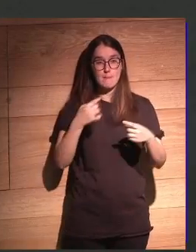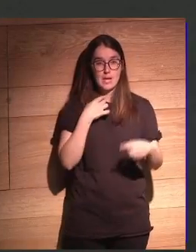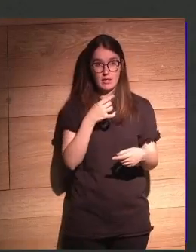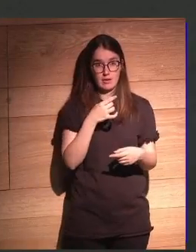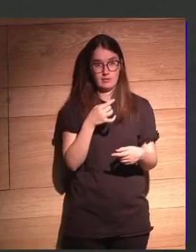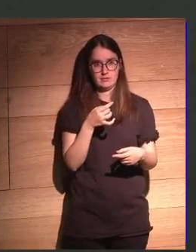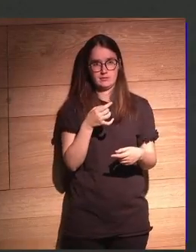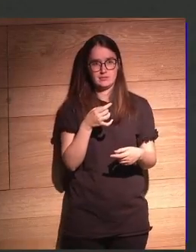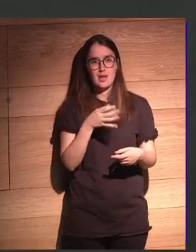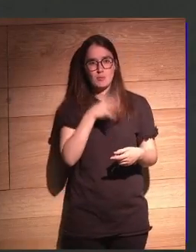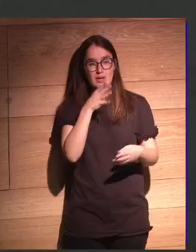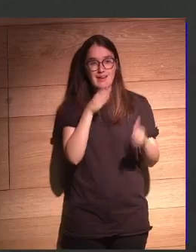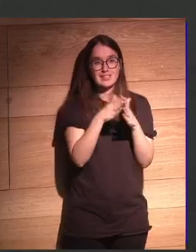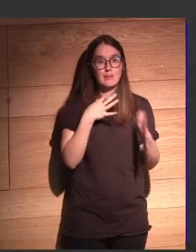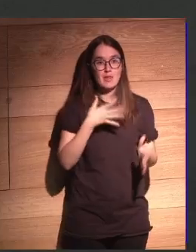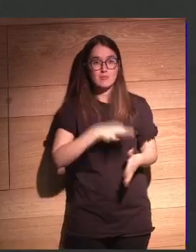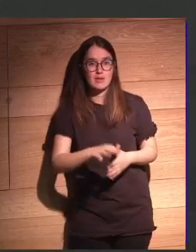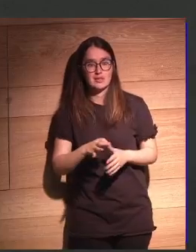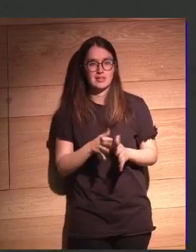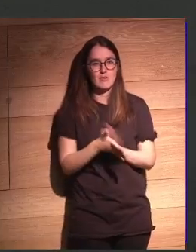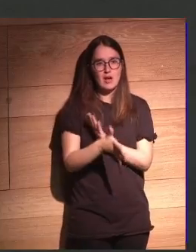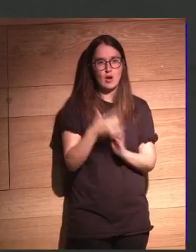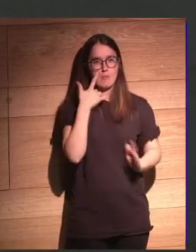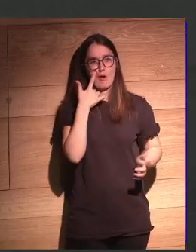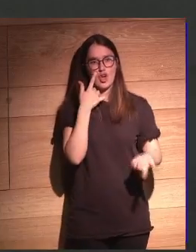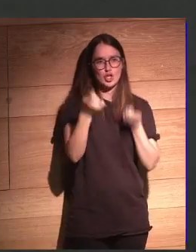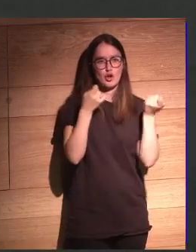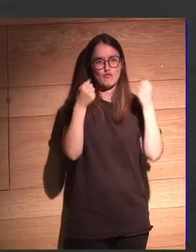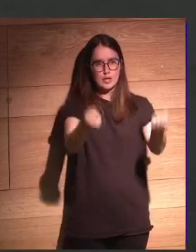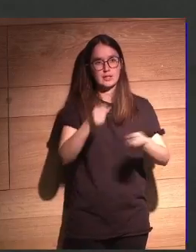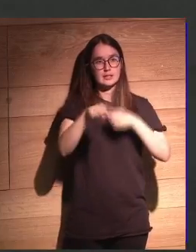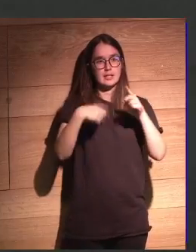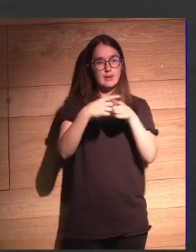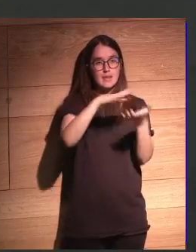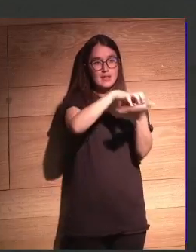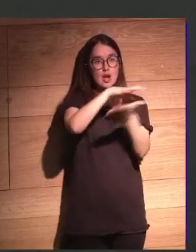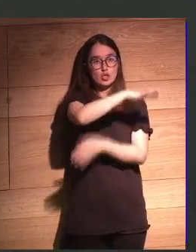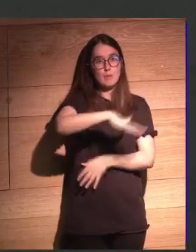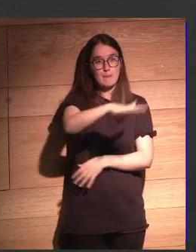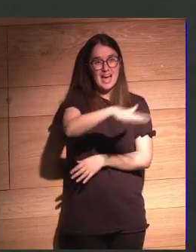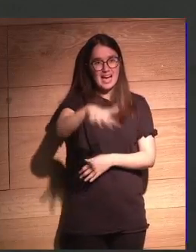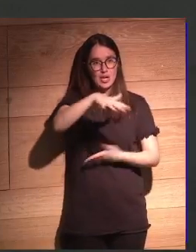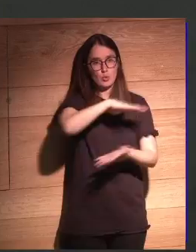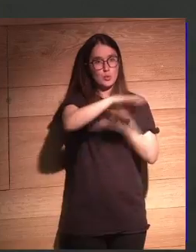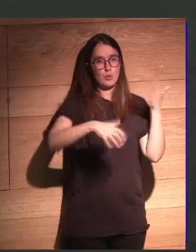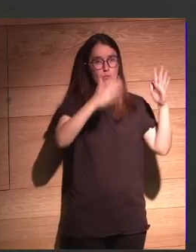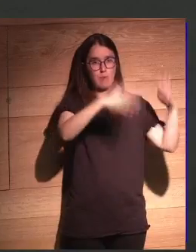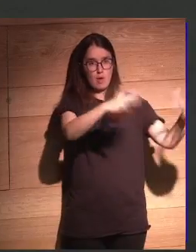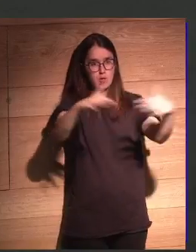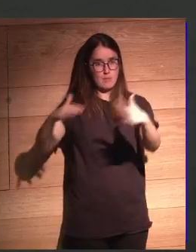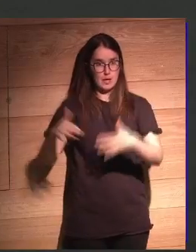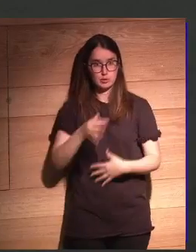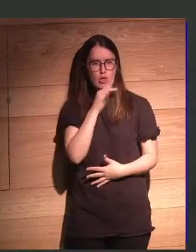of keeping them under control by the fear of them losing their house. We should not forget this, or the demolition of